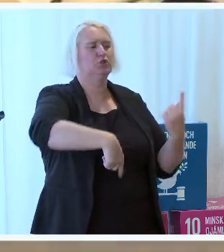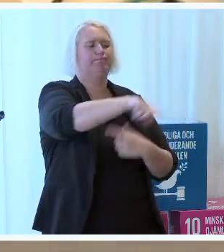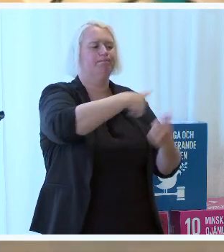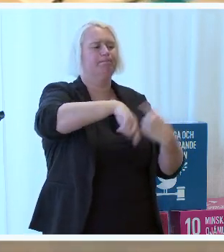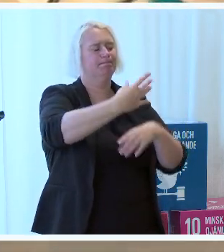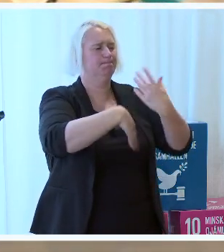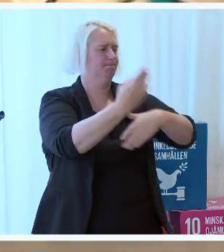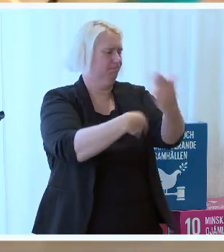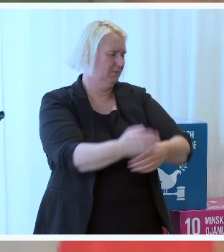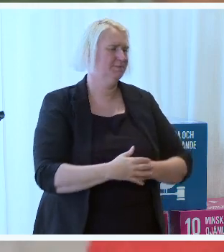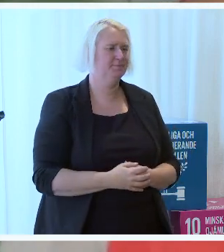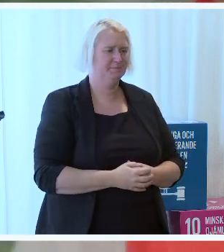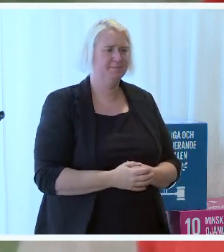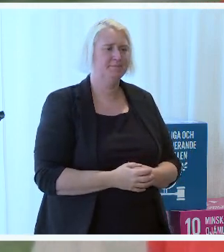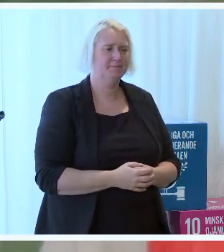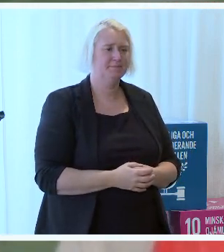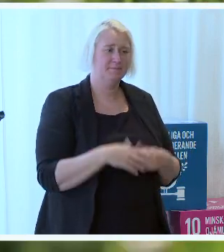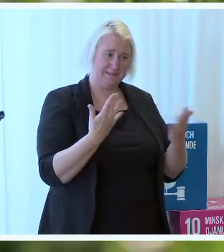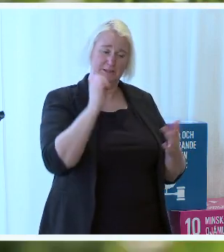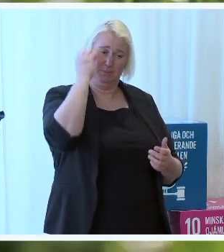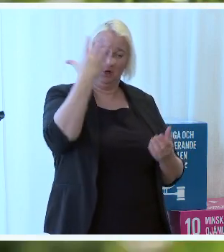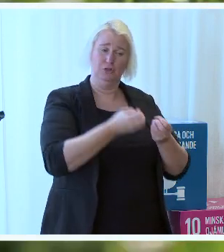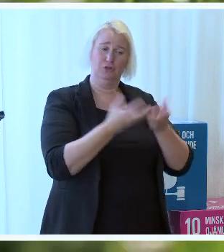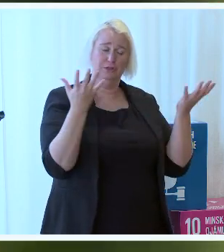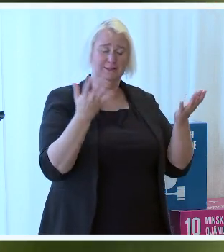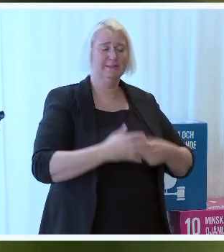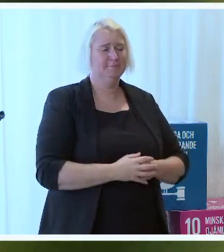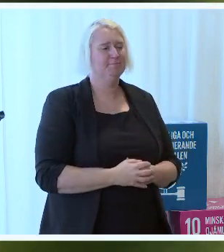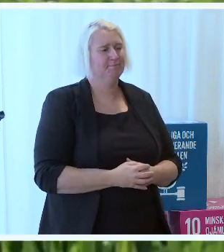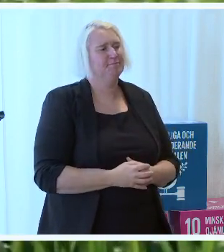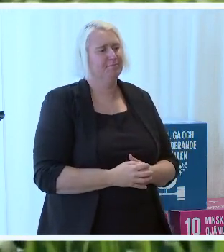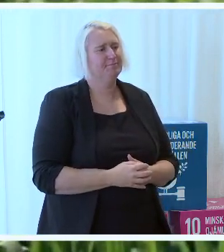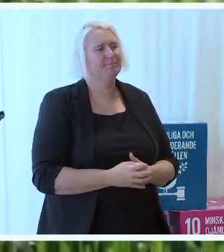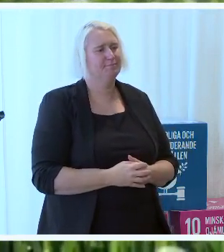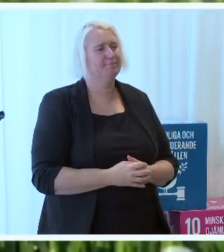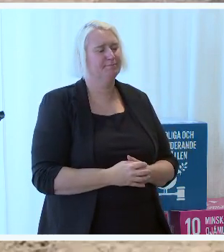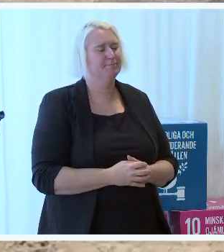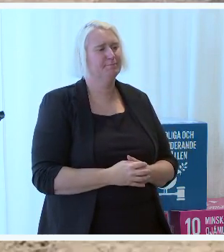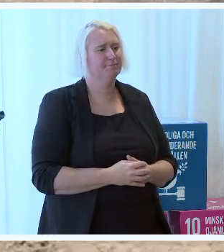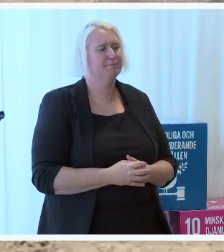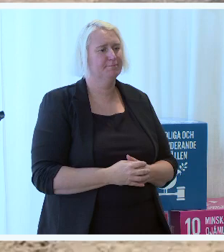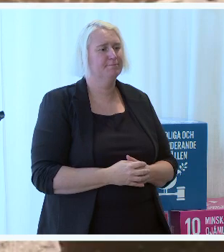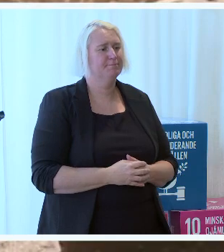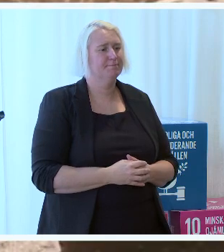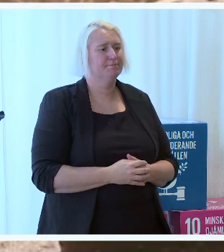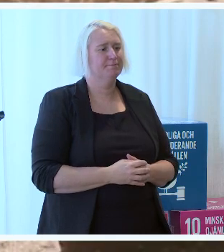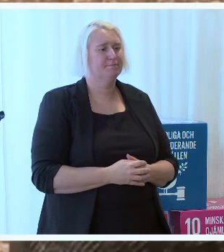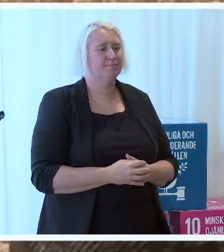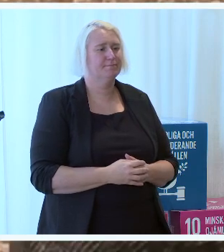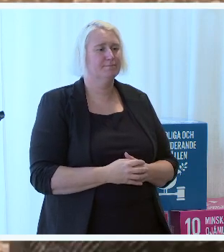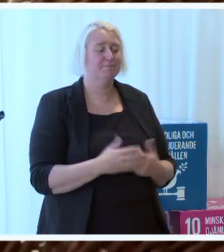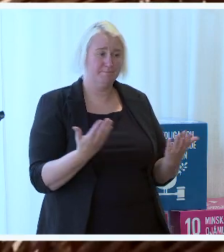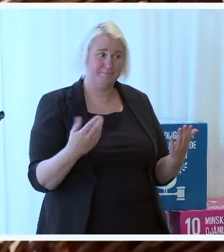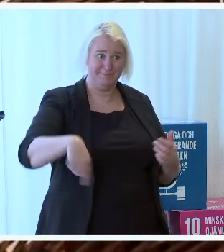We call these intelligent solutions because they simply make sense. Together, we're not only helping people